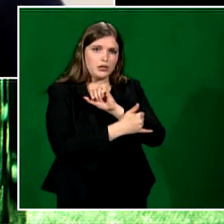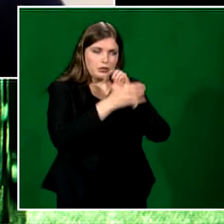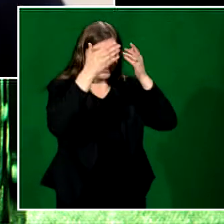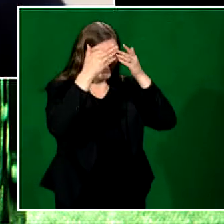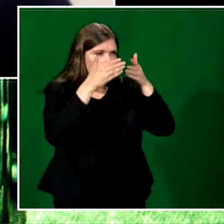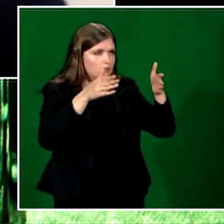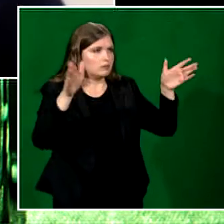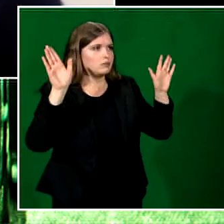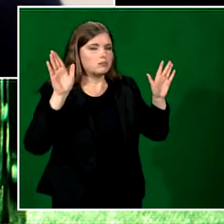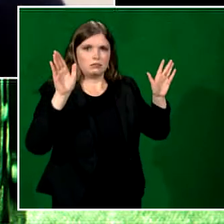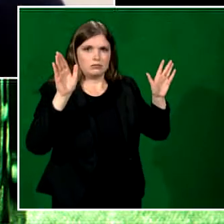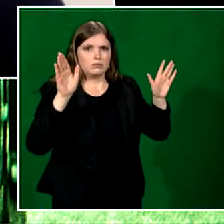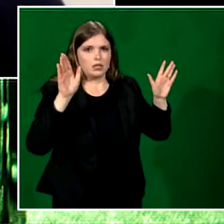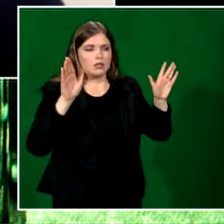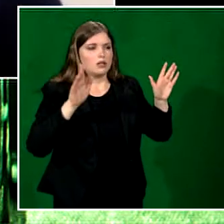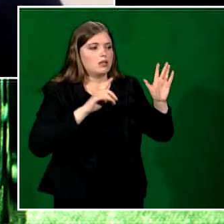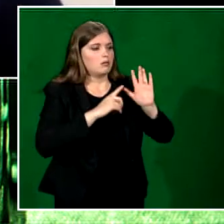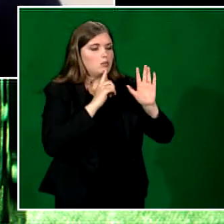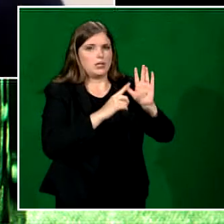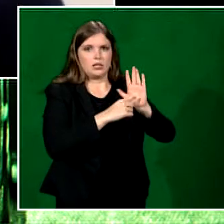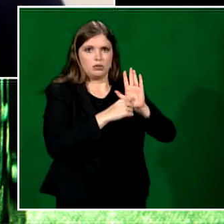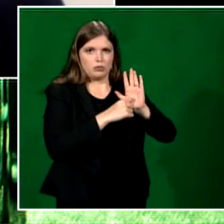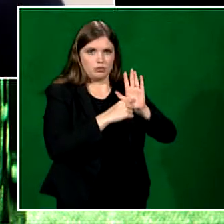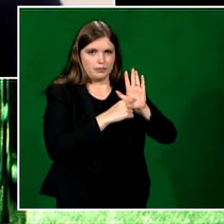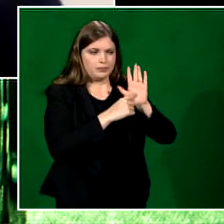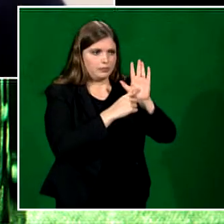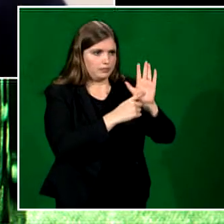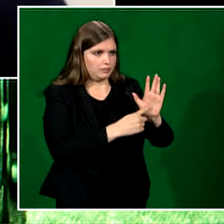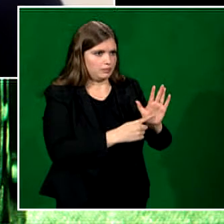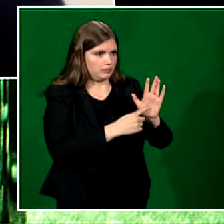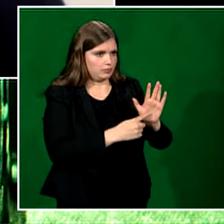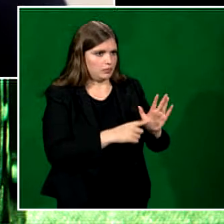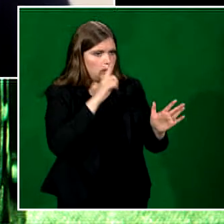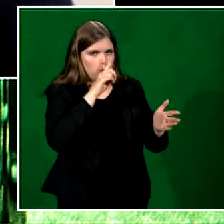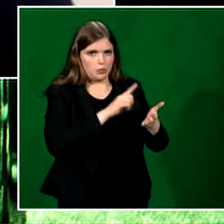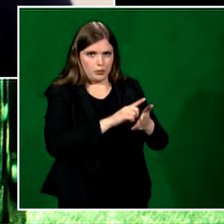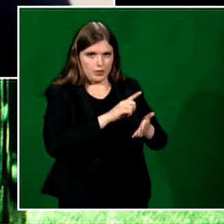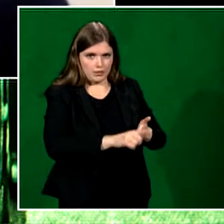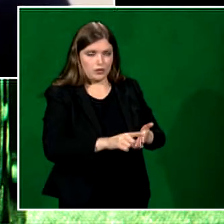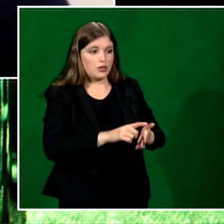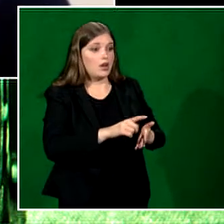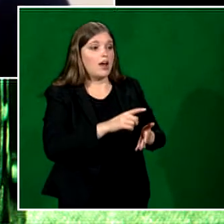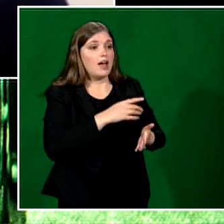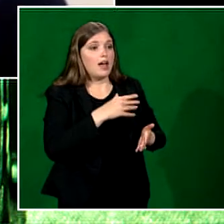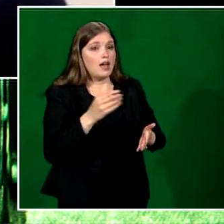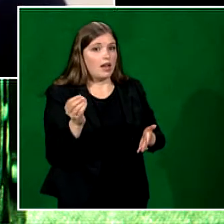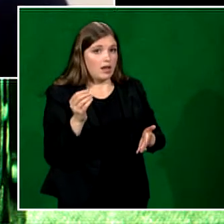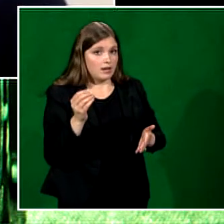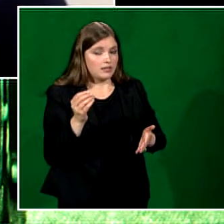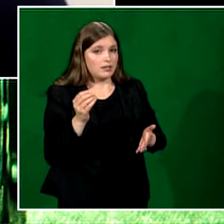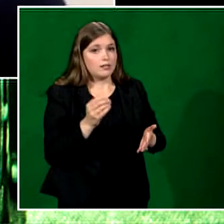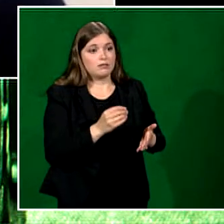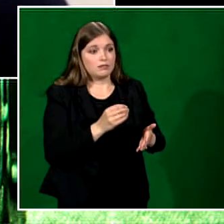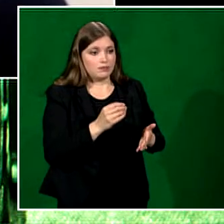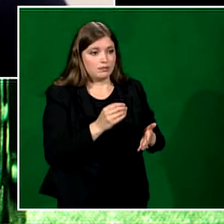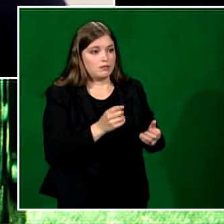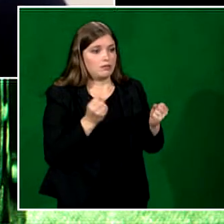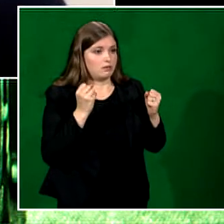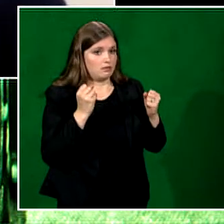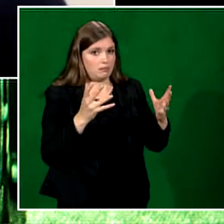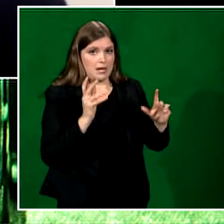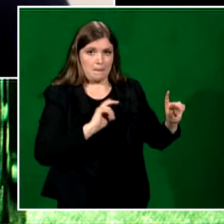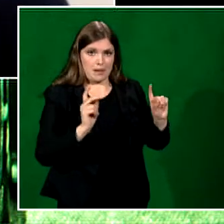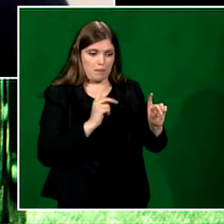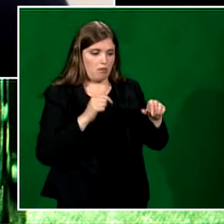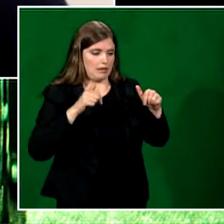horizon and showcase their research work. And by so doing, I've met a lot of people in my field of